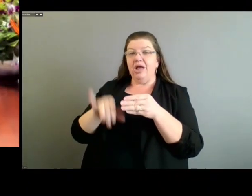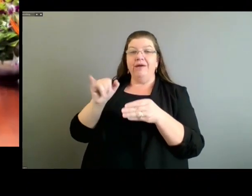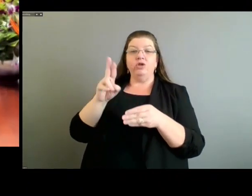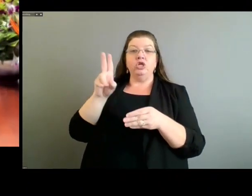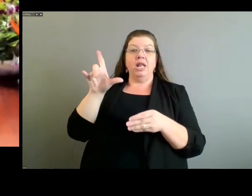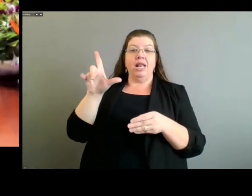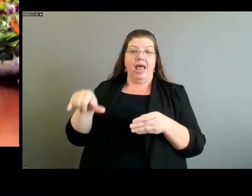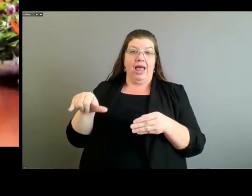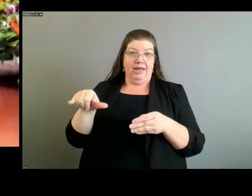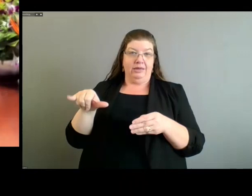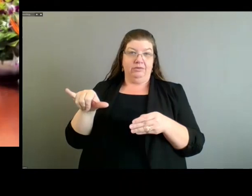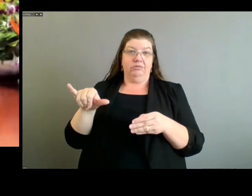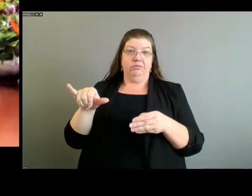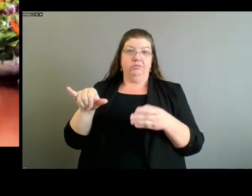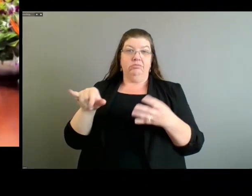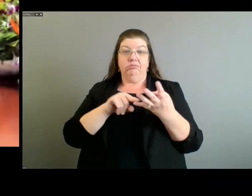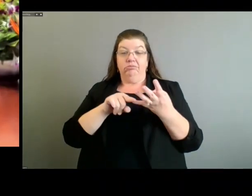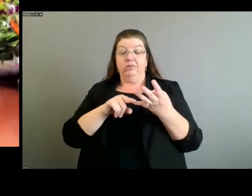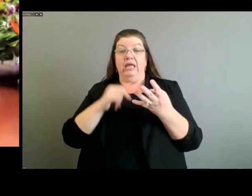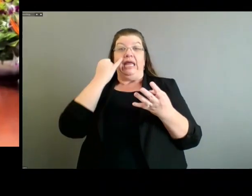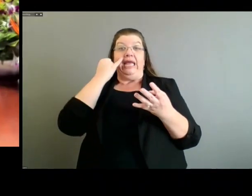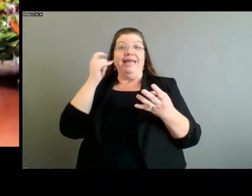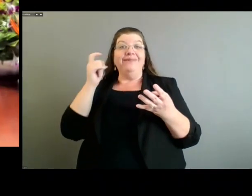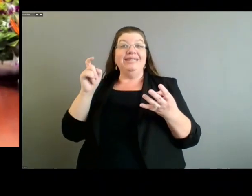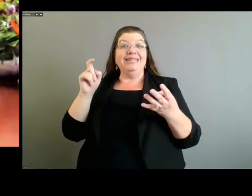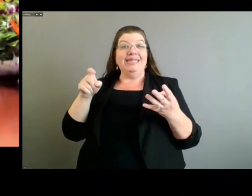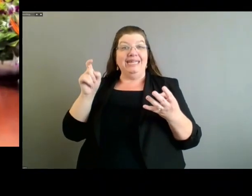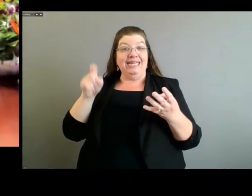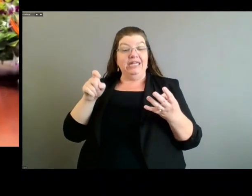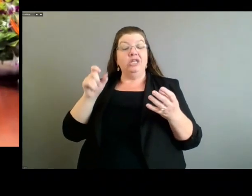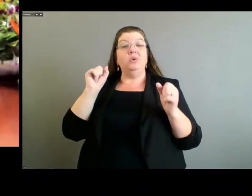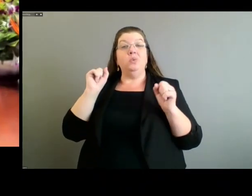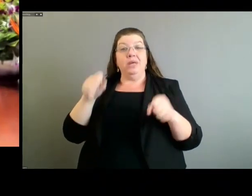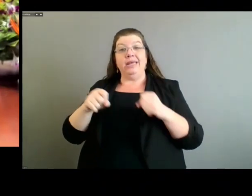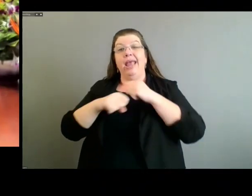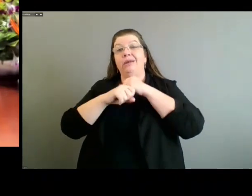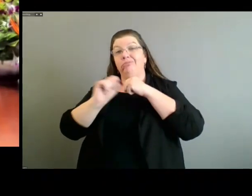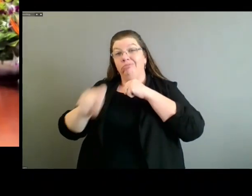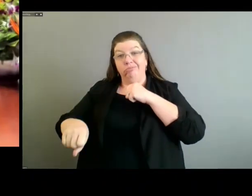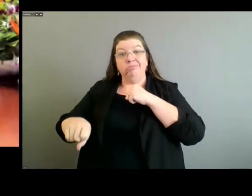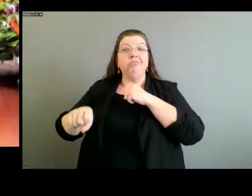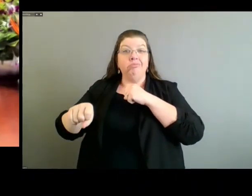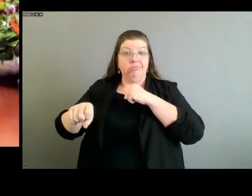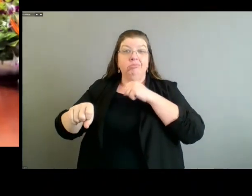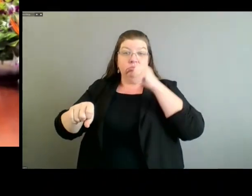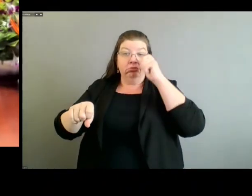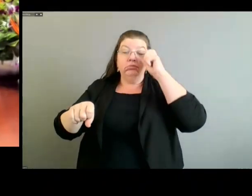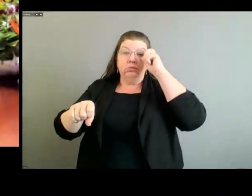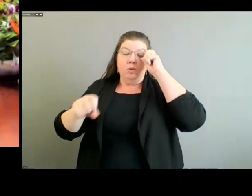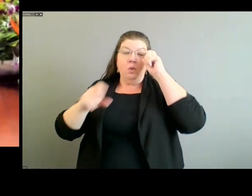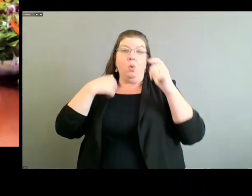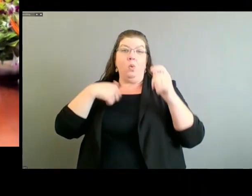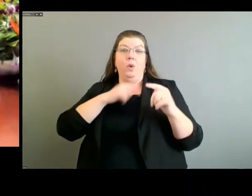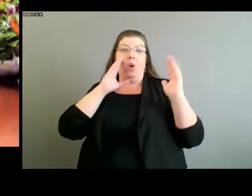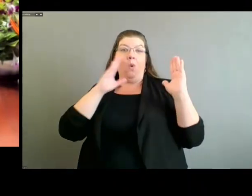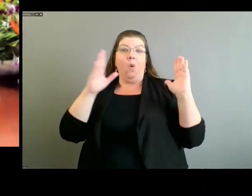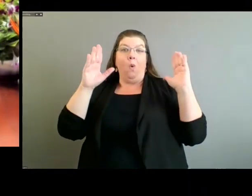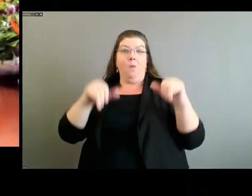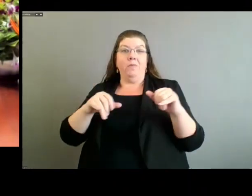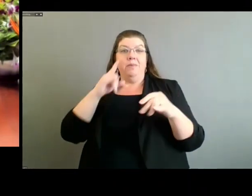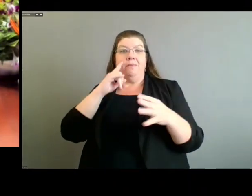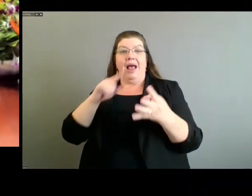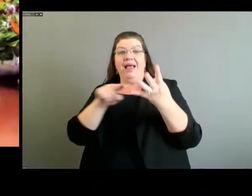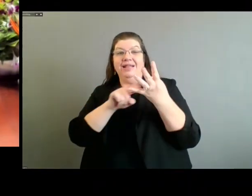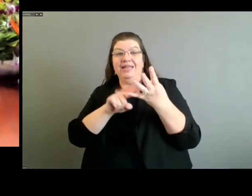July. And if needed, we can look at extending that. But we are hoping that by the end